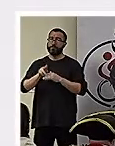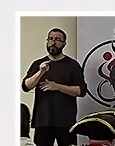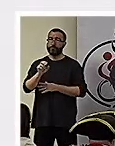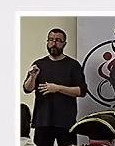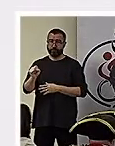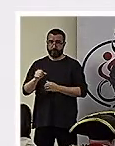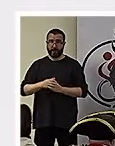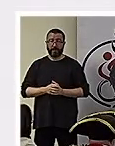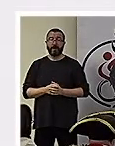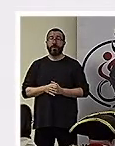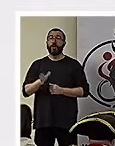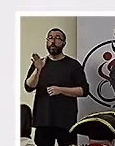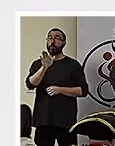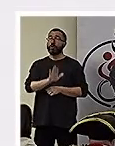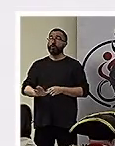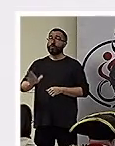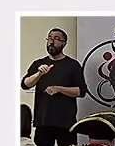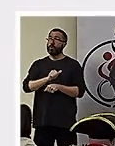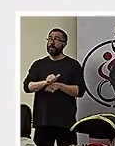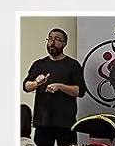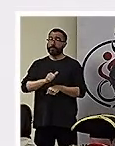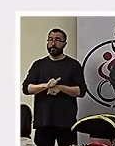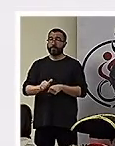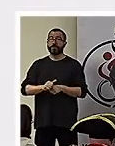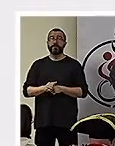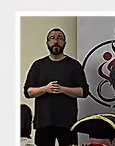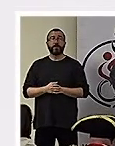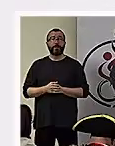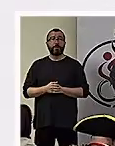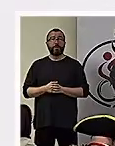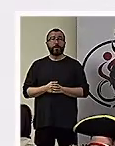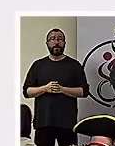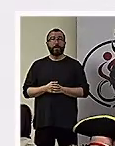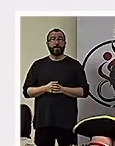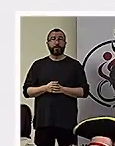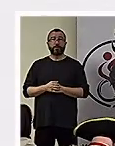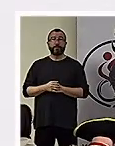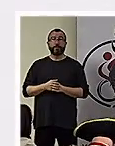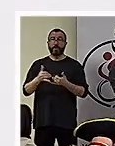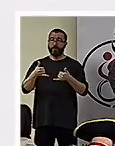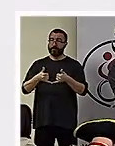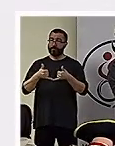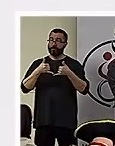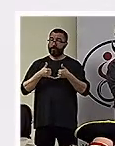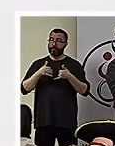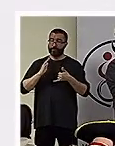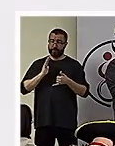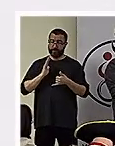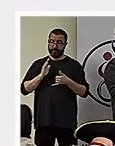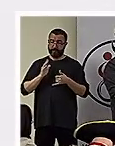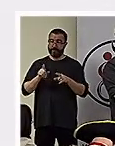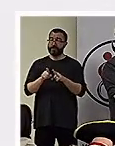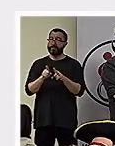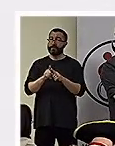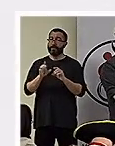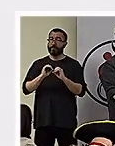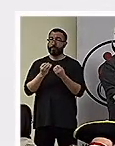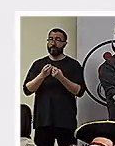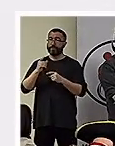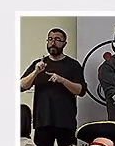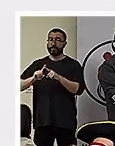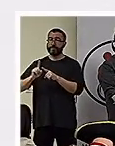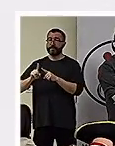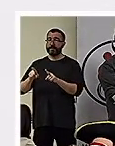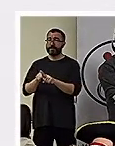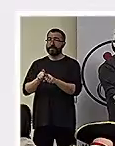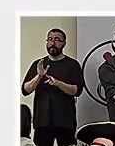Your efforts continue to inspire organizations like ours to take meaningful action and make inclusion